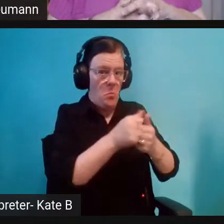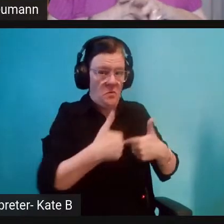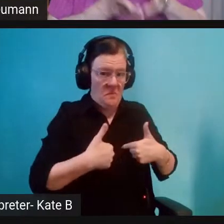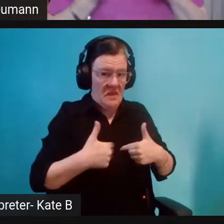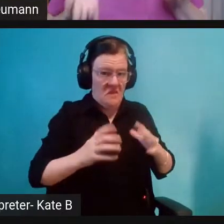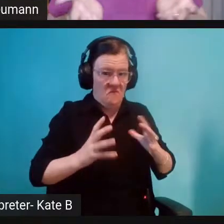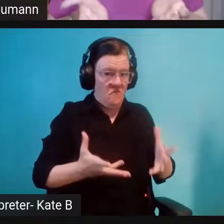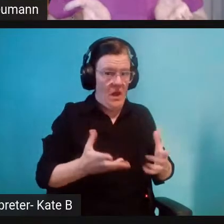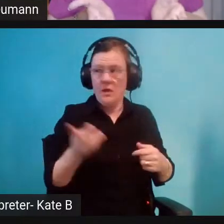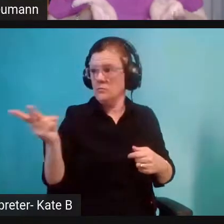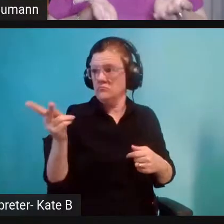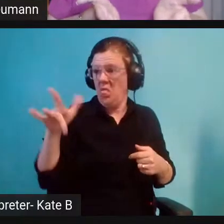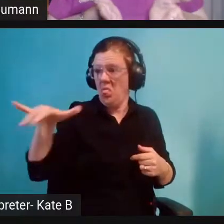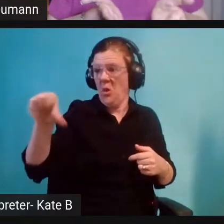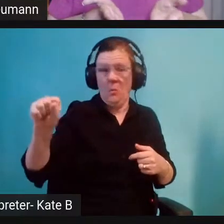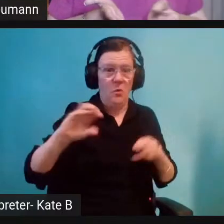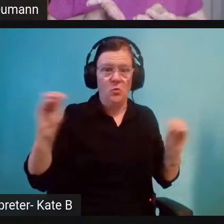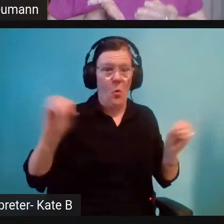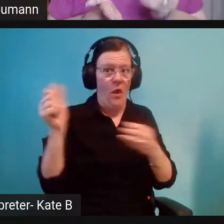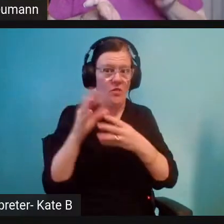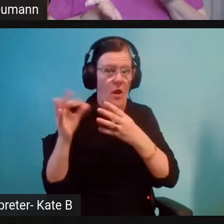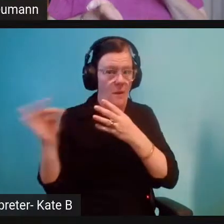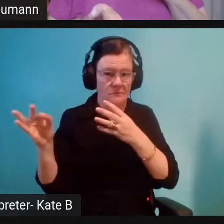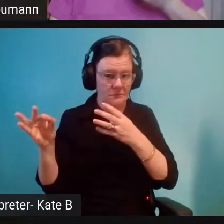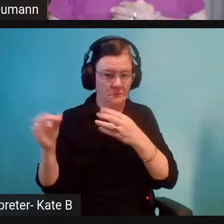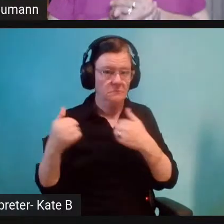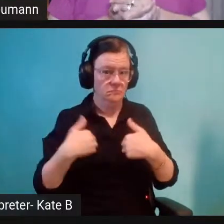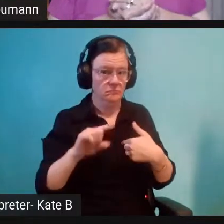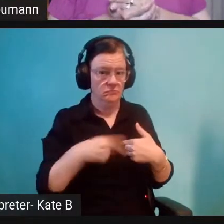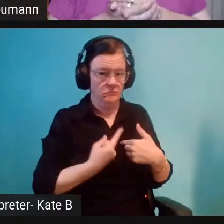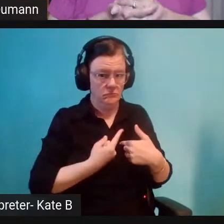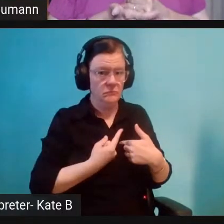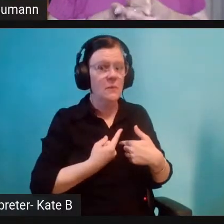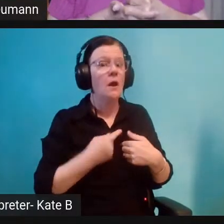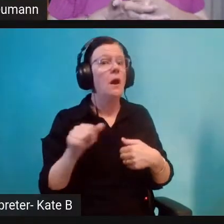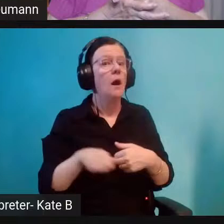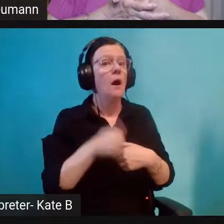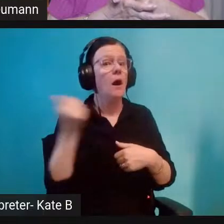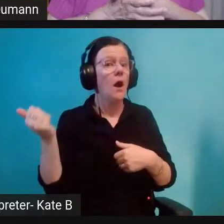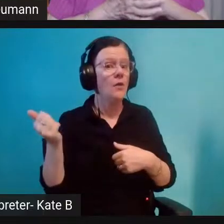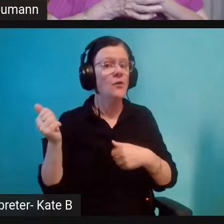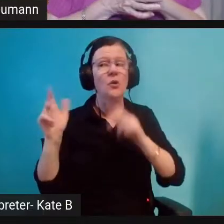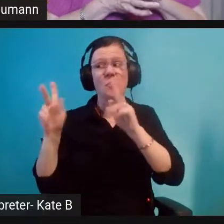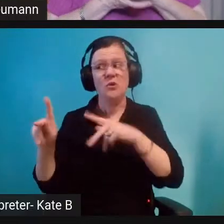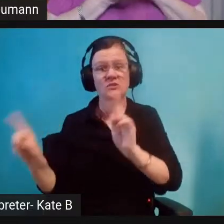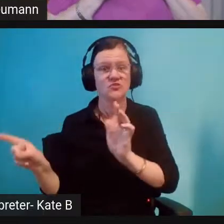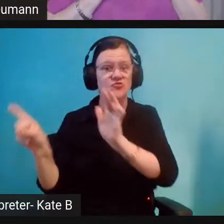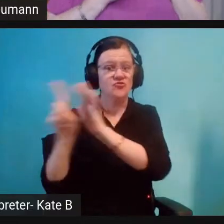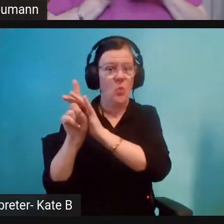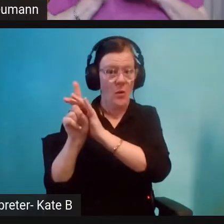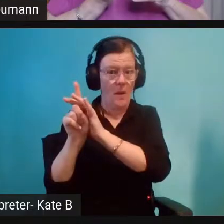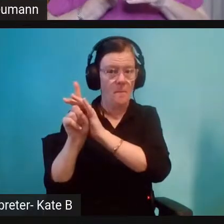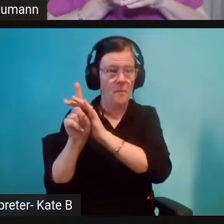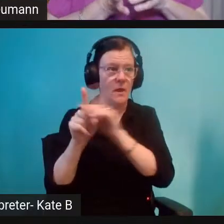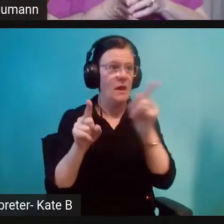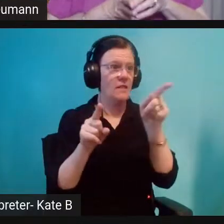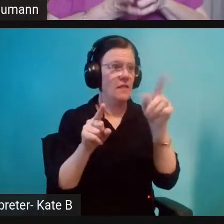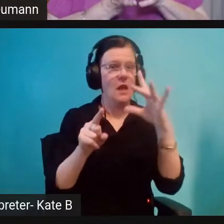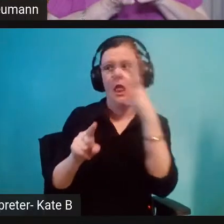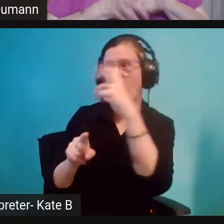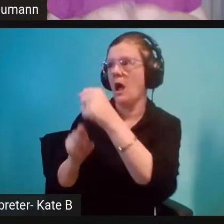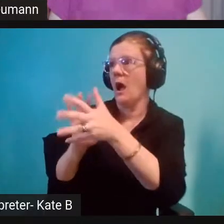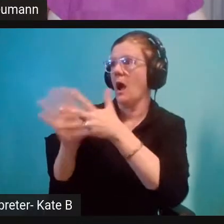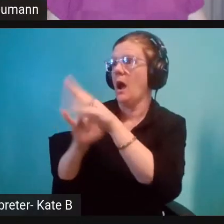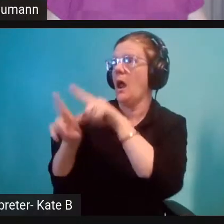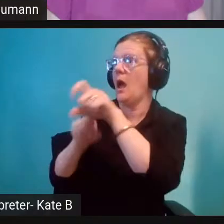very beginning because nobody else was here. But as soon as there was someone else there, they gravitated